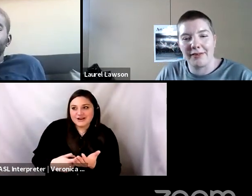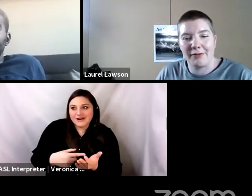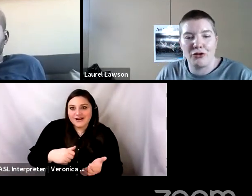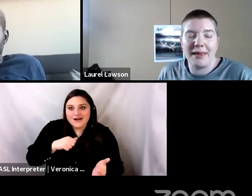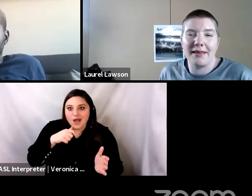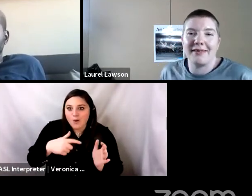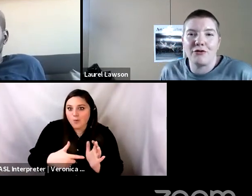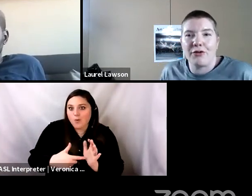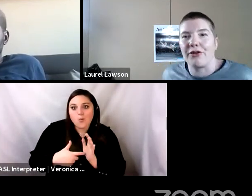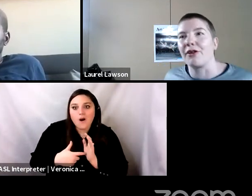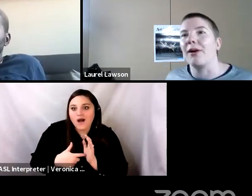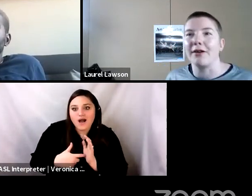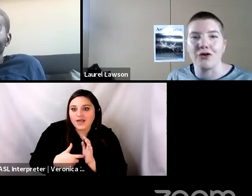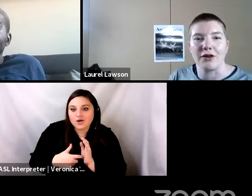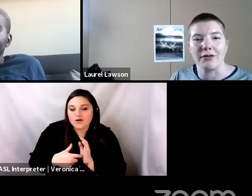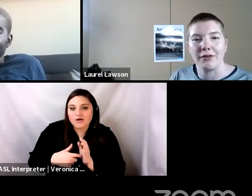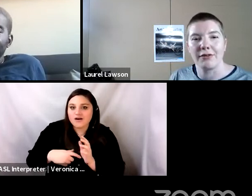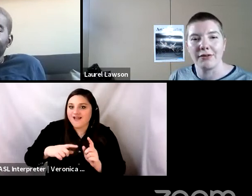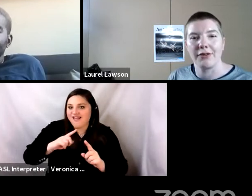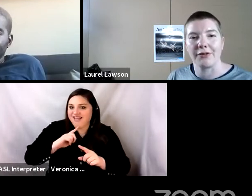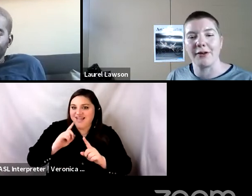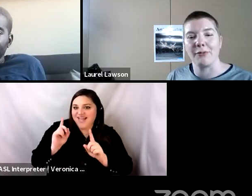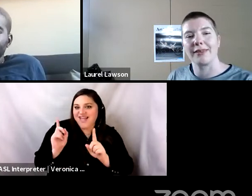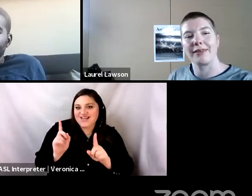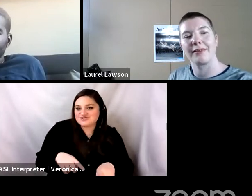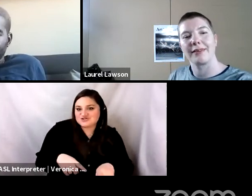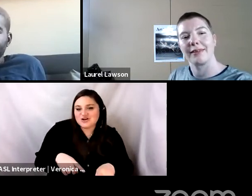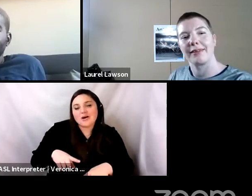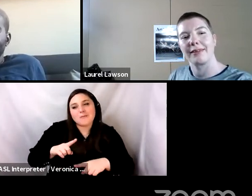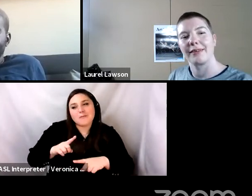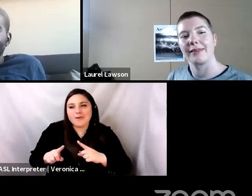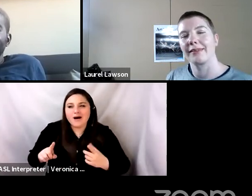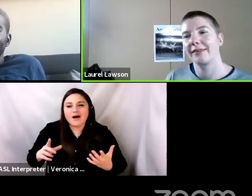But to me, it's an interesting question to sit with.